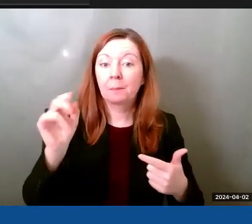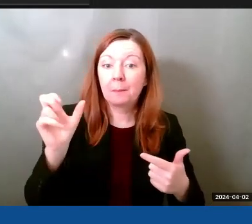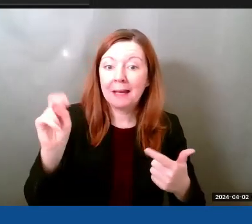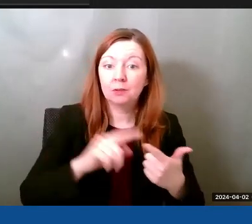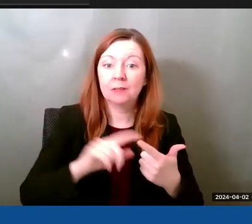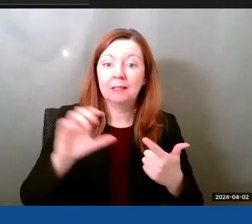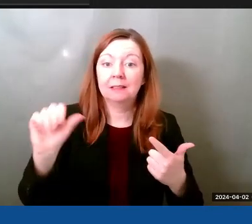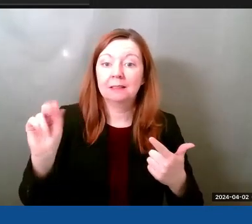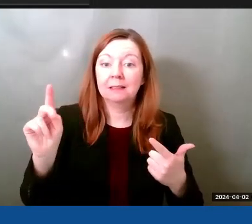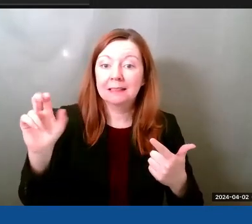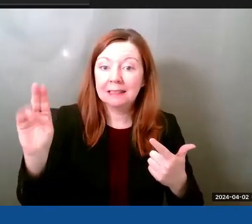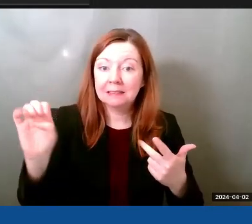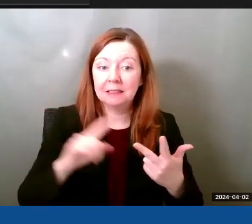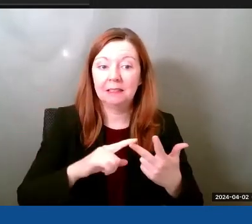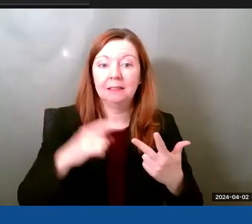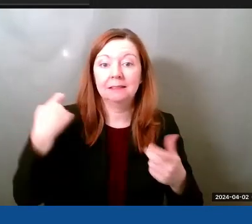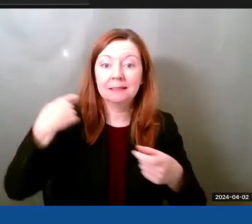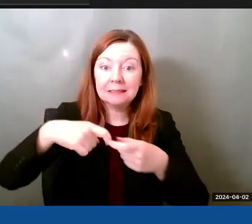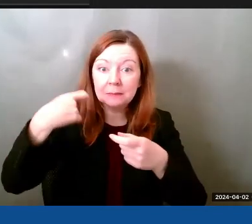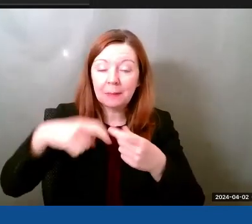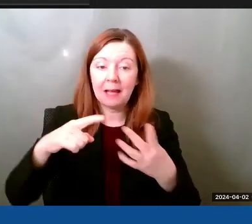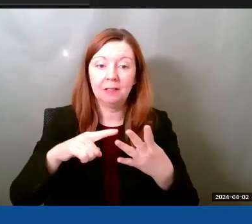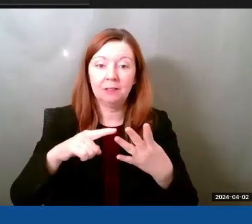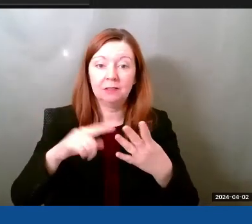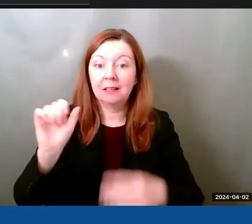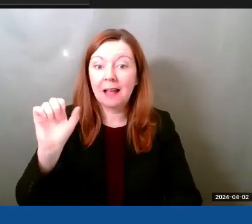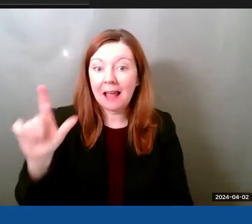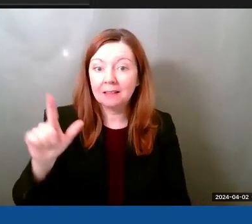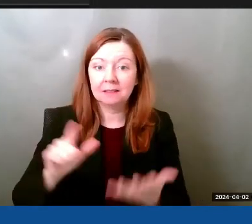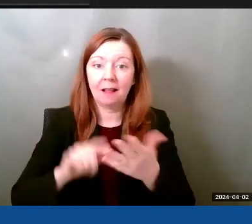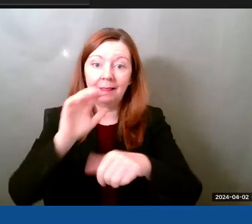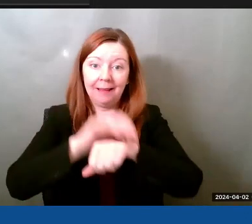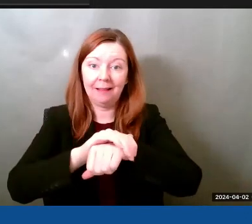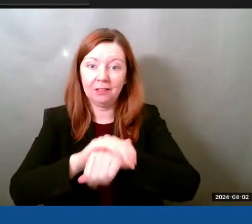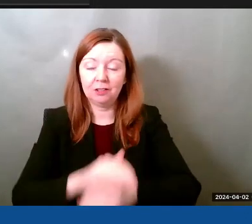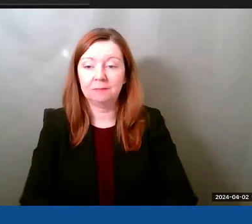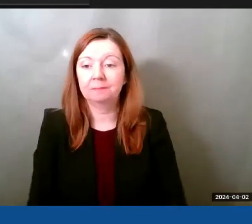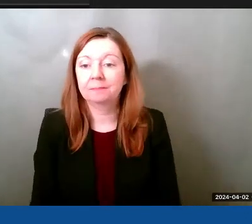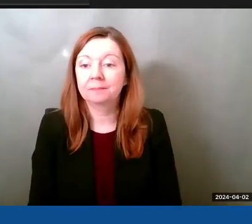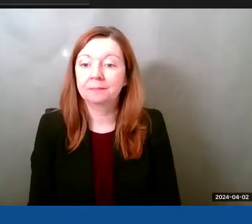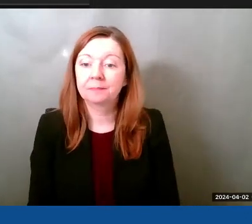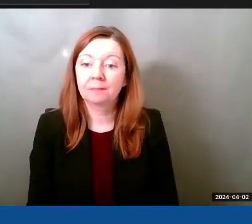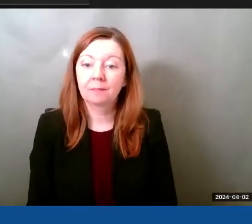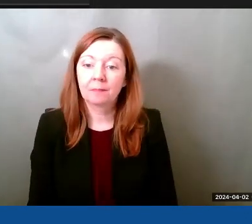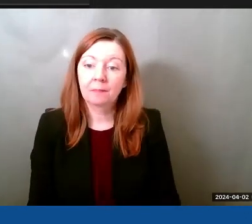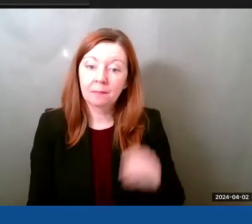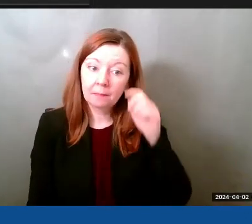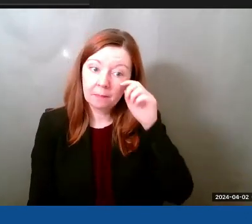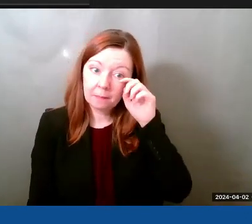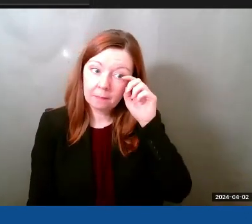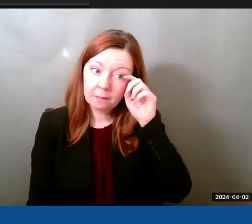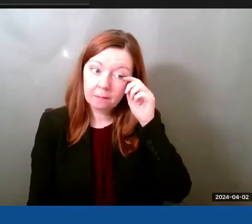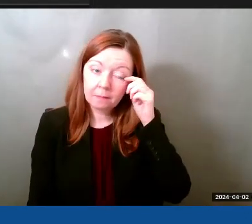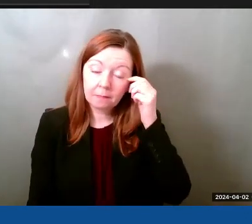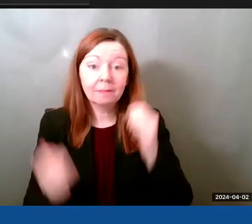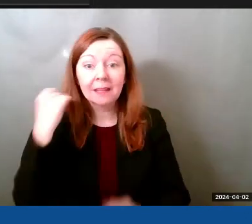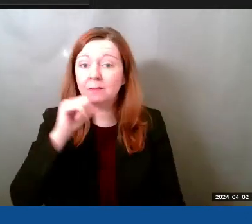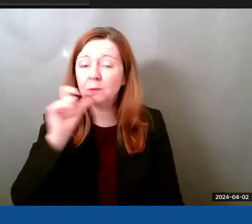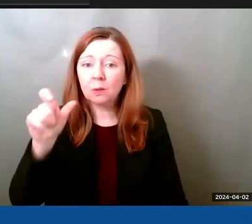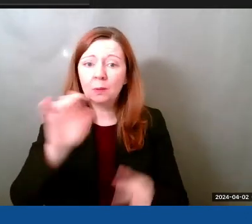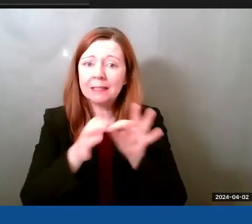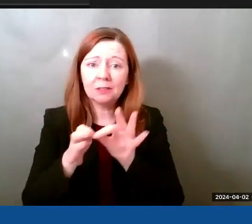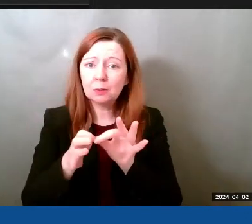Spanish, American Sign Language, or English. If you do not need interpretation